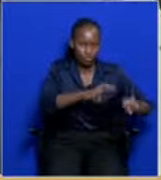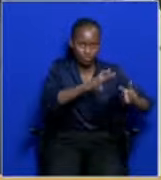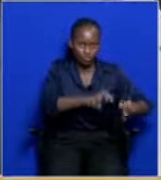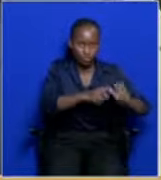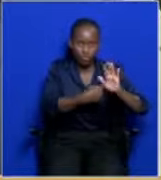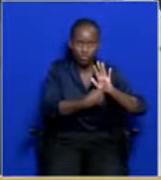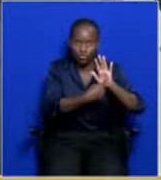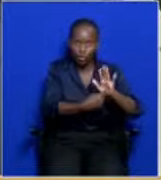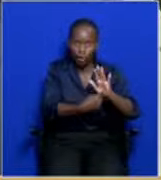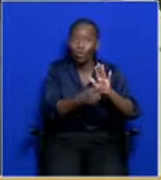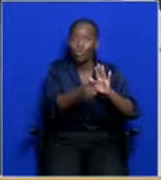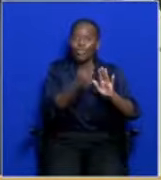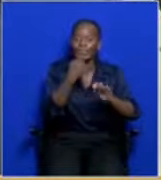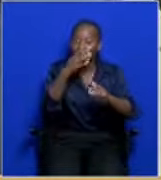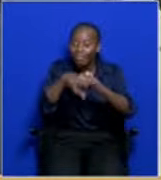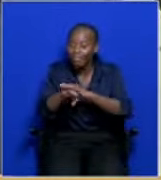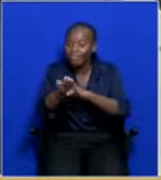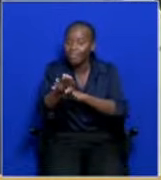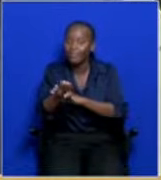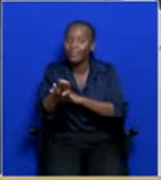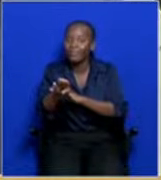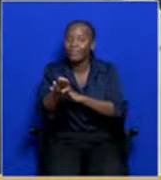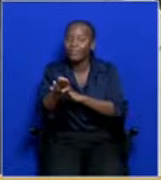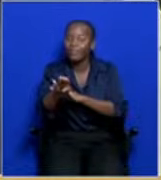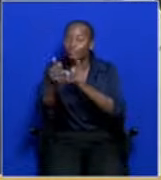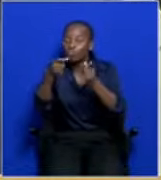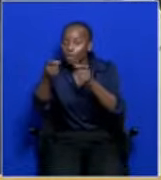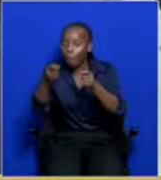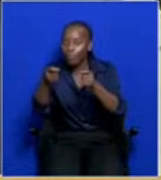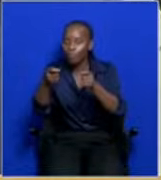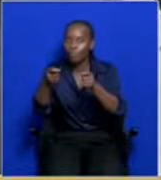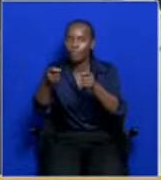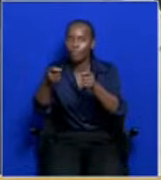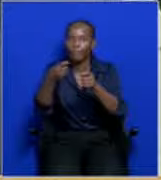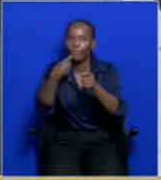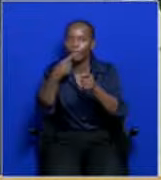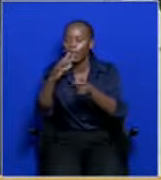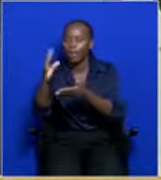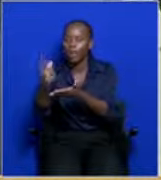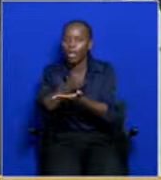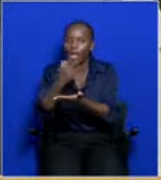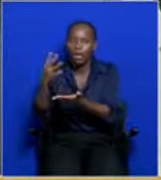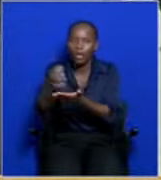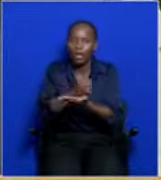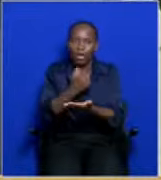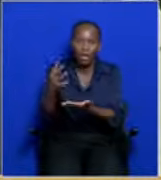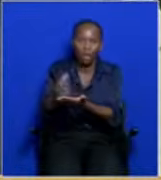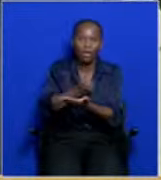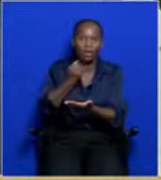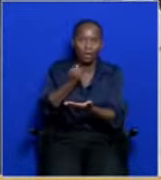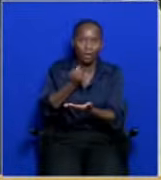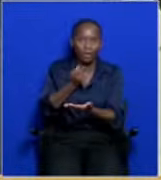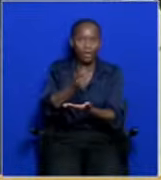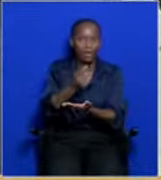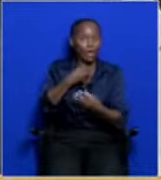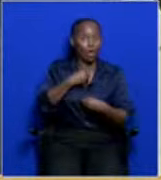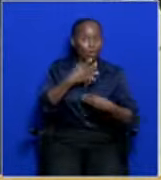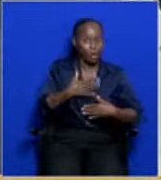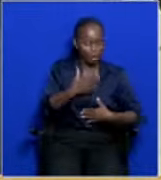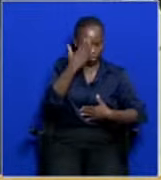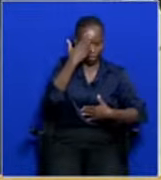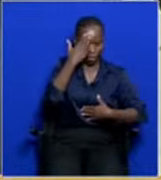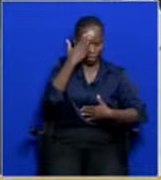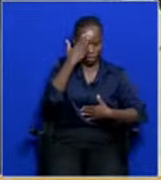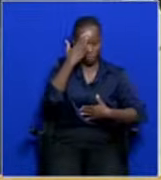the owner is known to them. According to EMPD members, the suspect